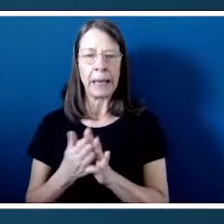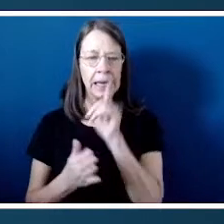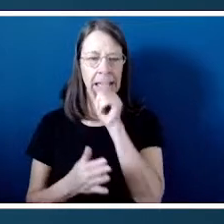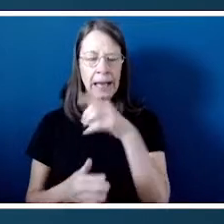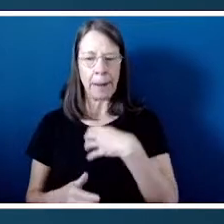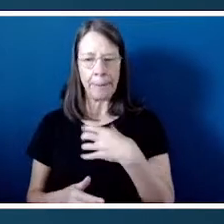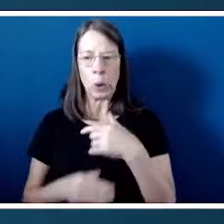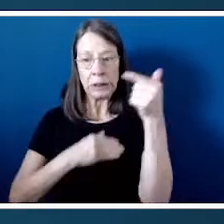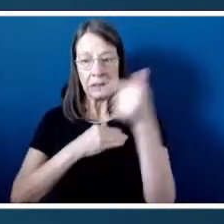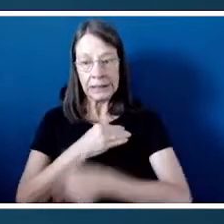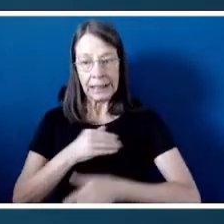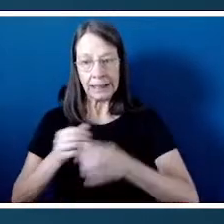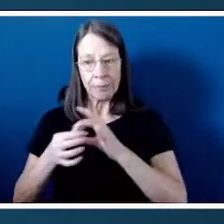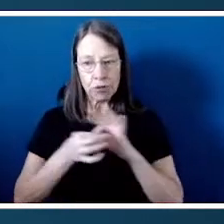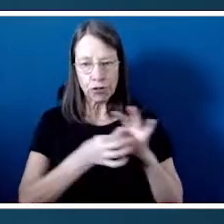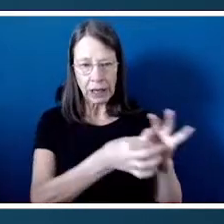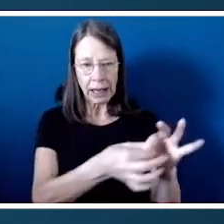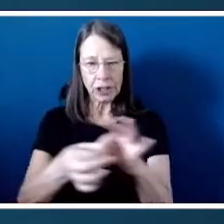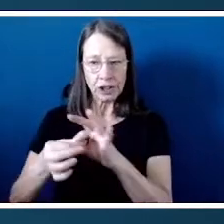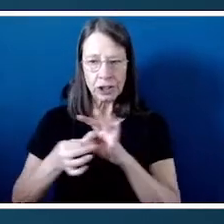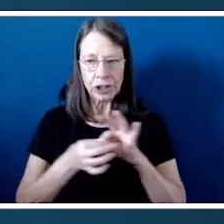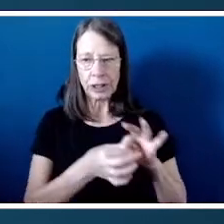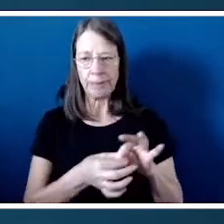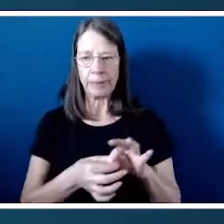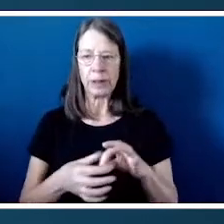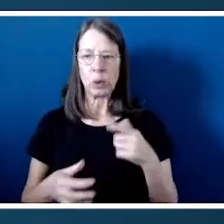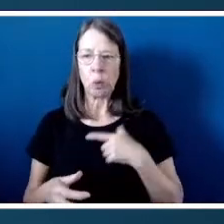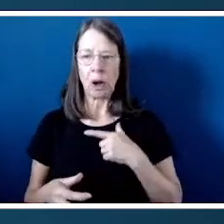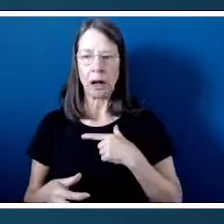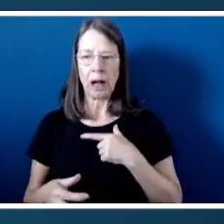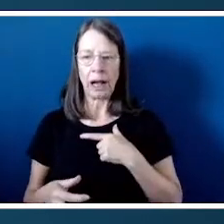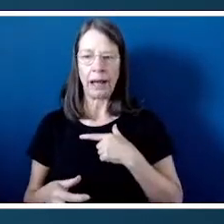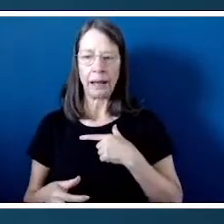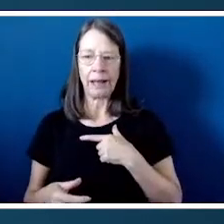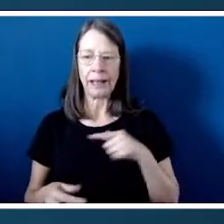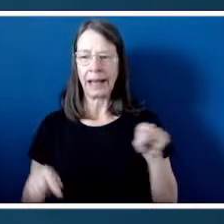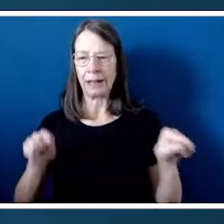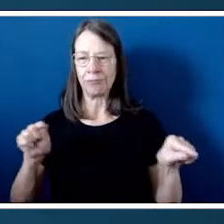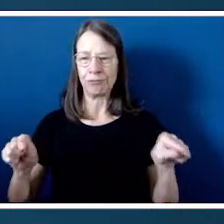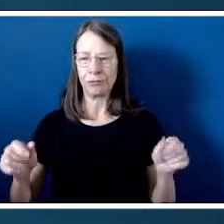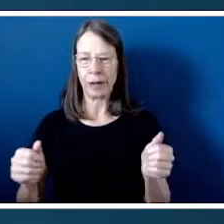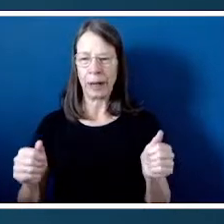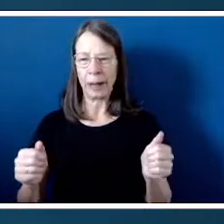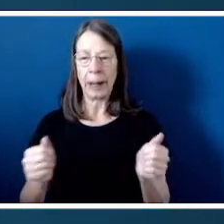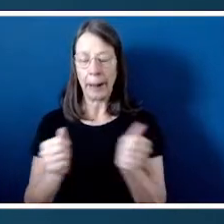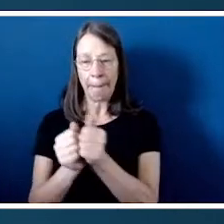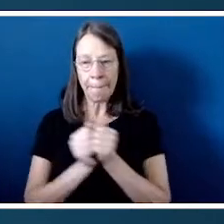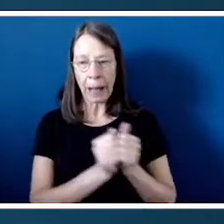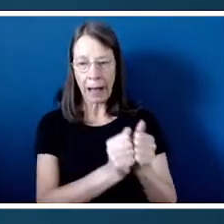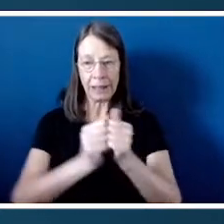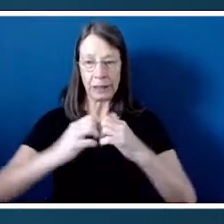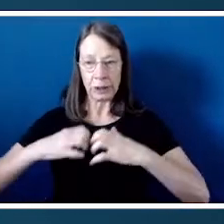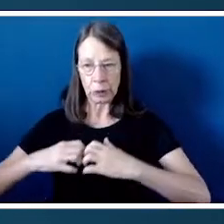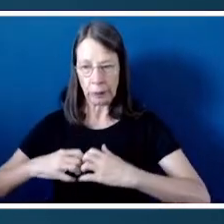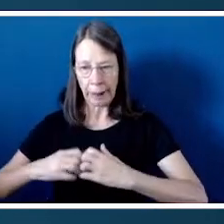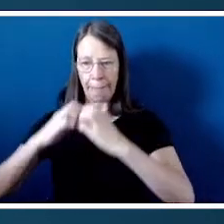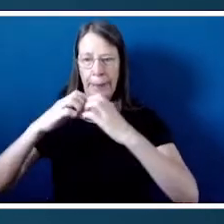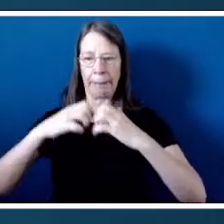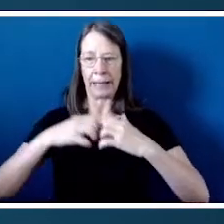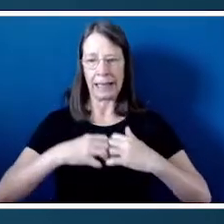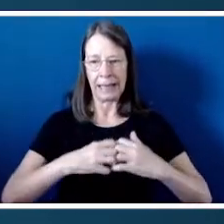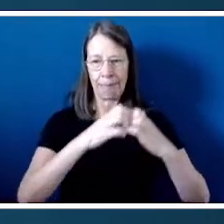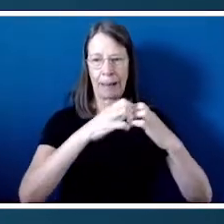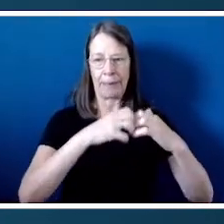they become implementing partners for national programs rather than for external development programs. And